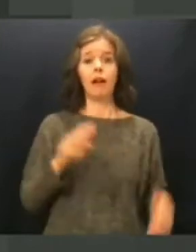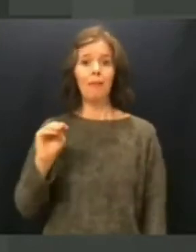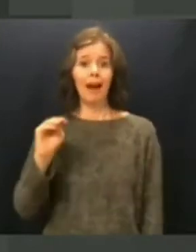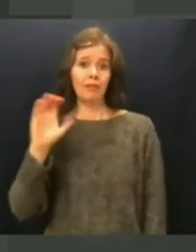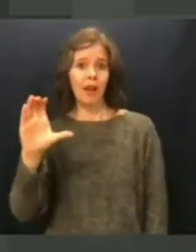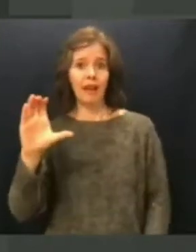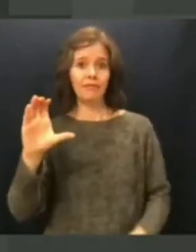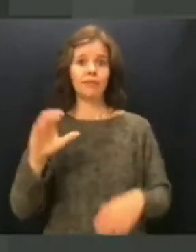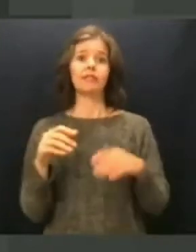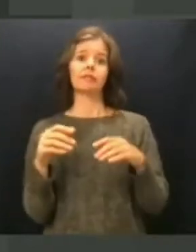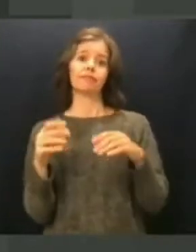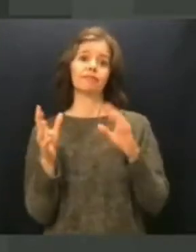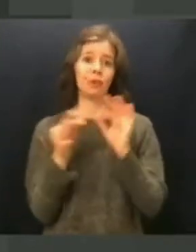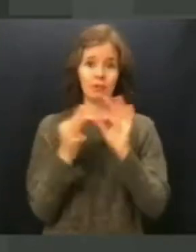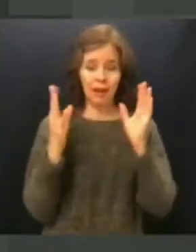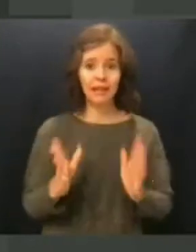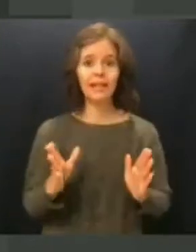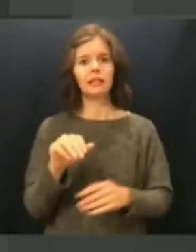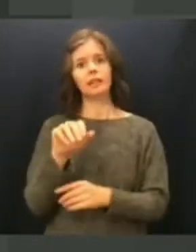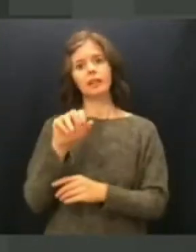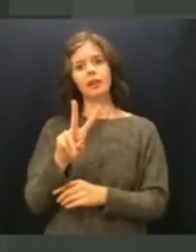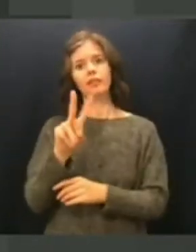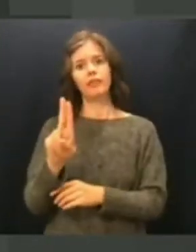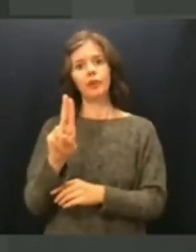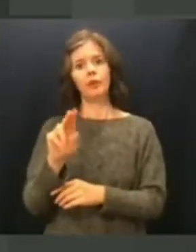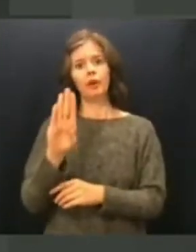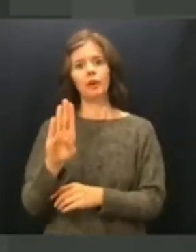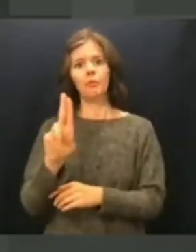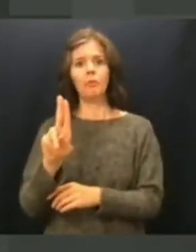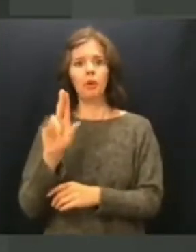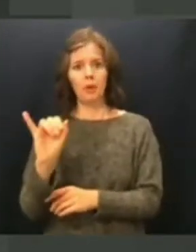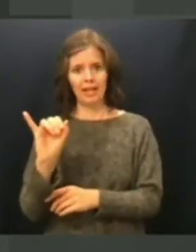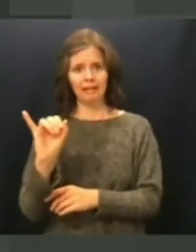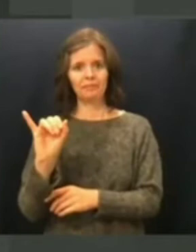of something you all voted into the game last year.